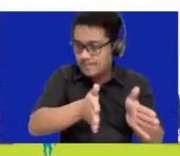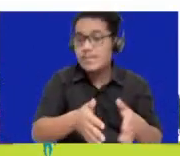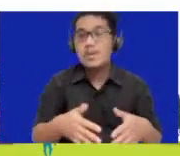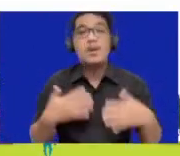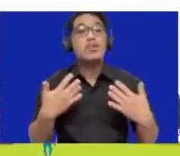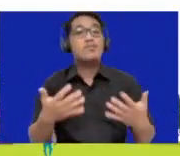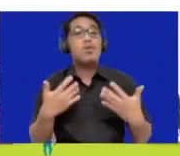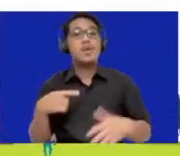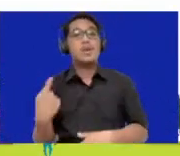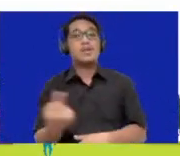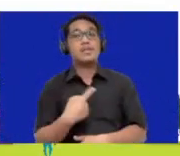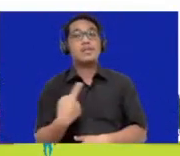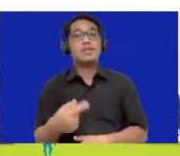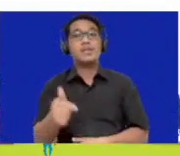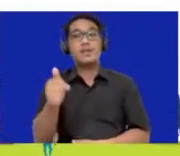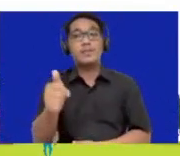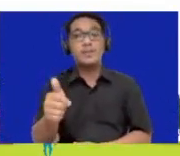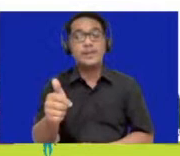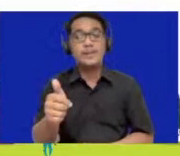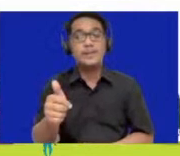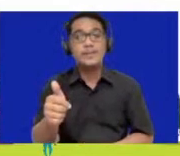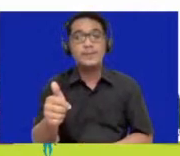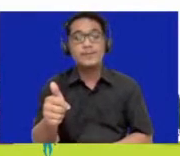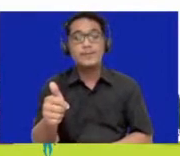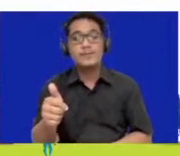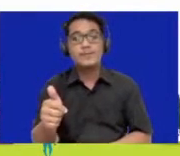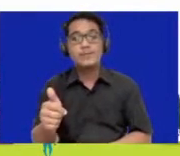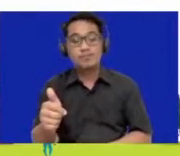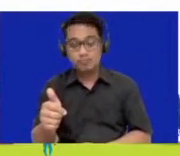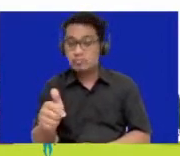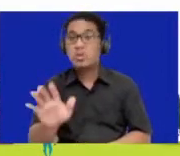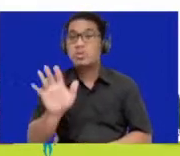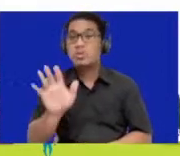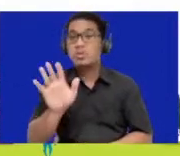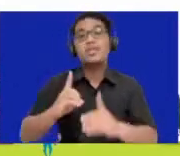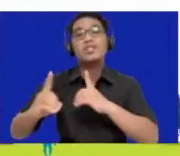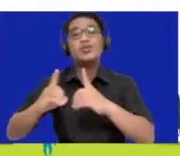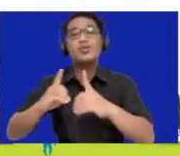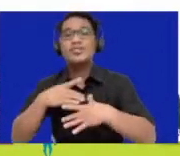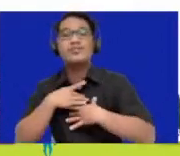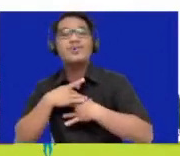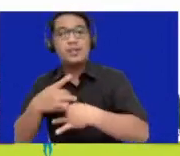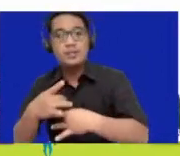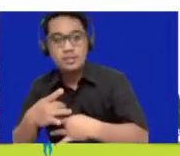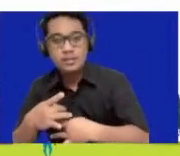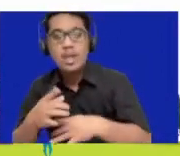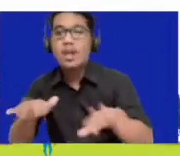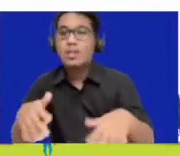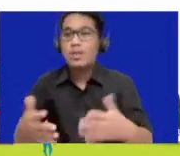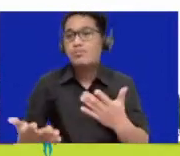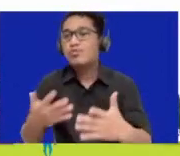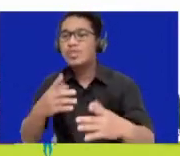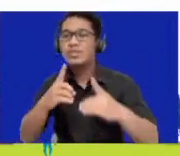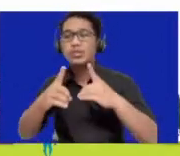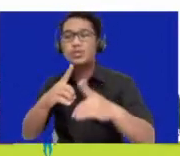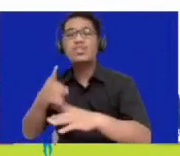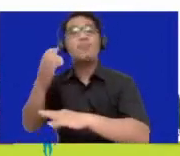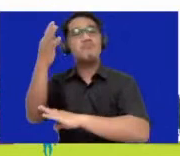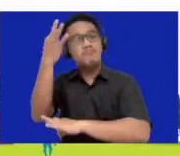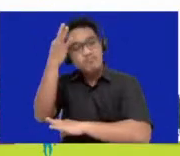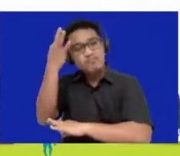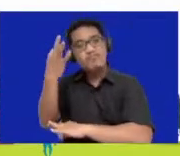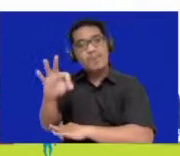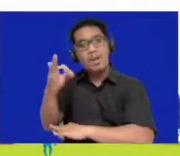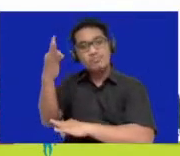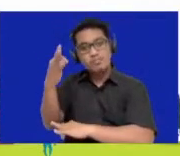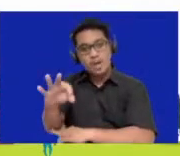today, and that from this discussion, new ideas might germinate on how things can